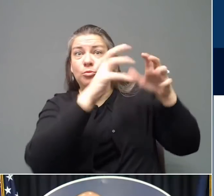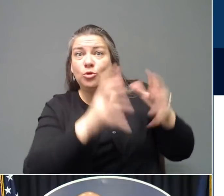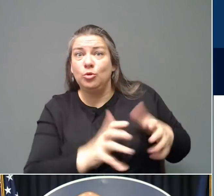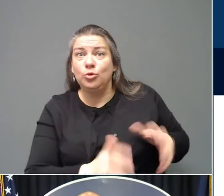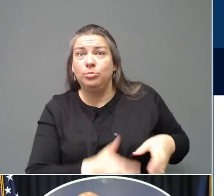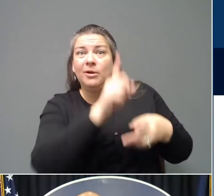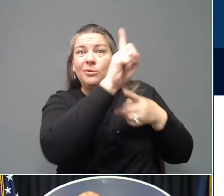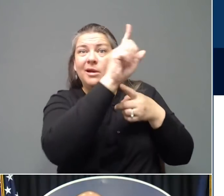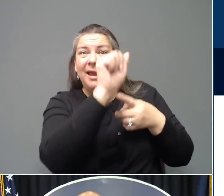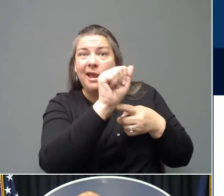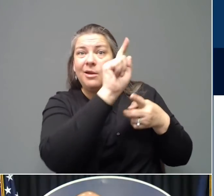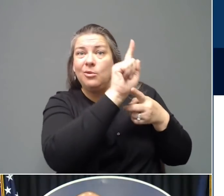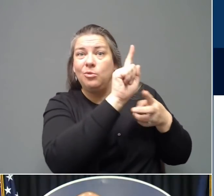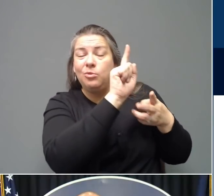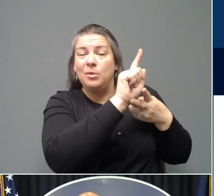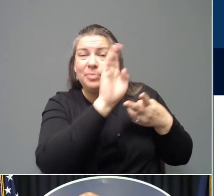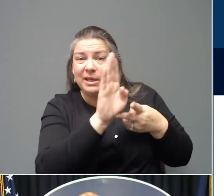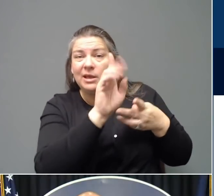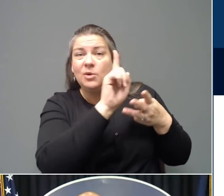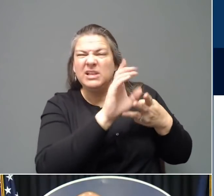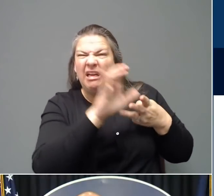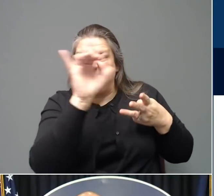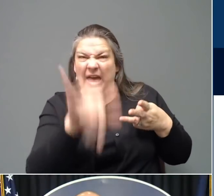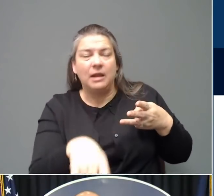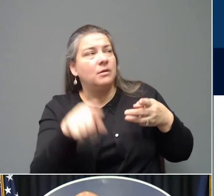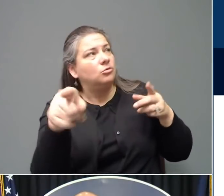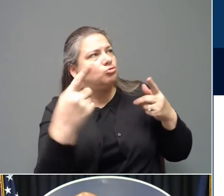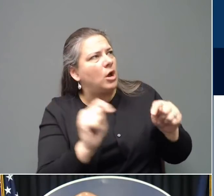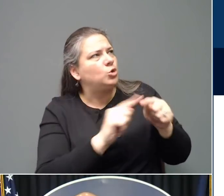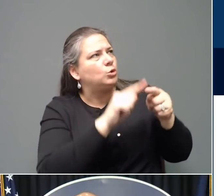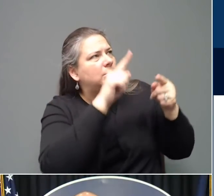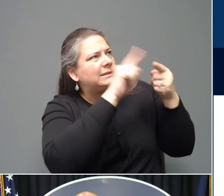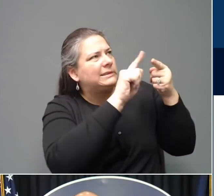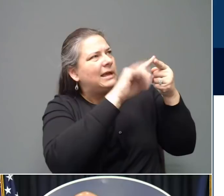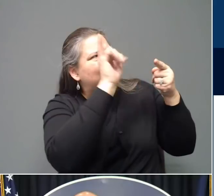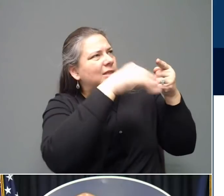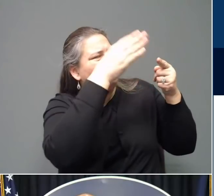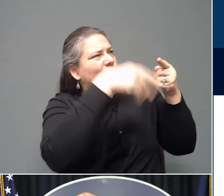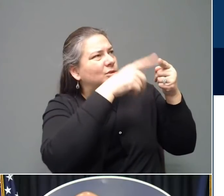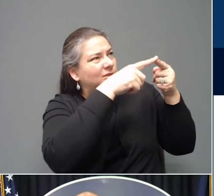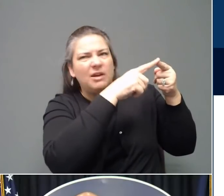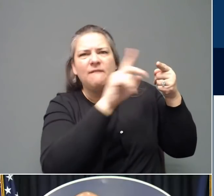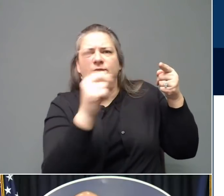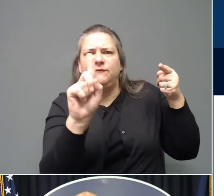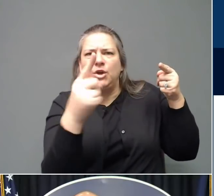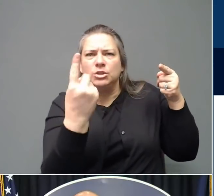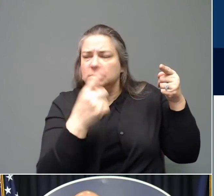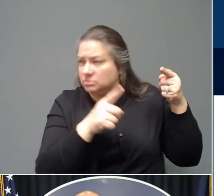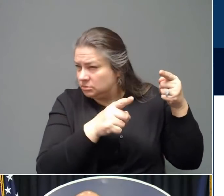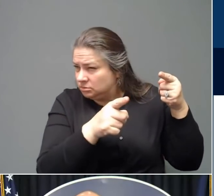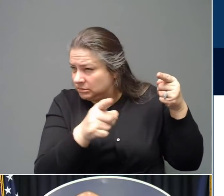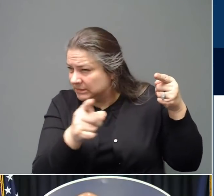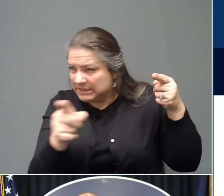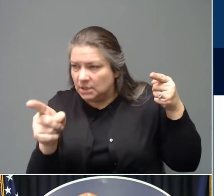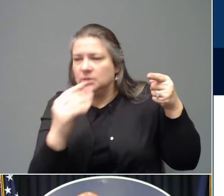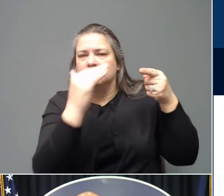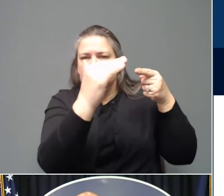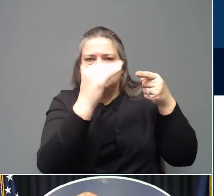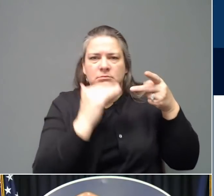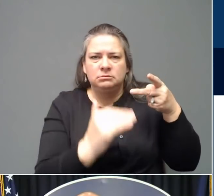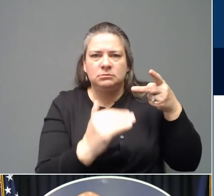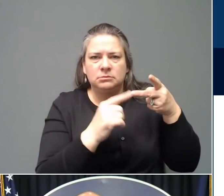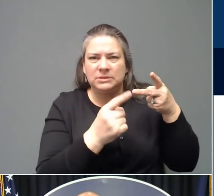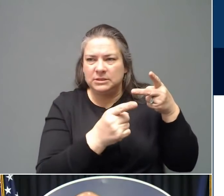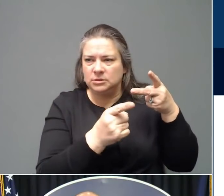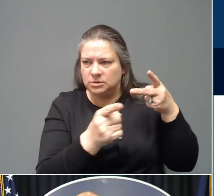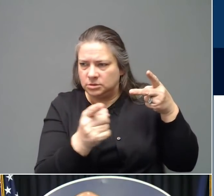week you should use all the vaccine you receive to the best of your ability. And then next week, if you get more, then we move forward and we keep that process up until we